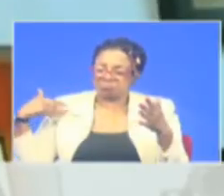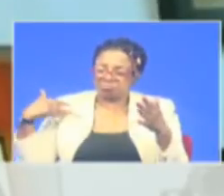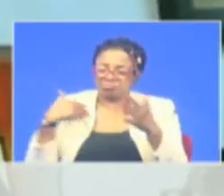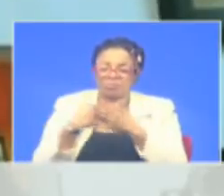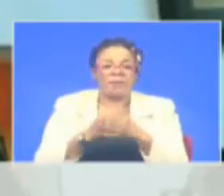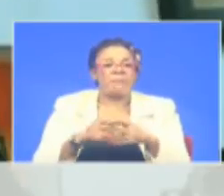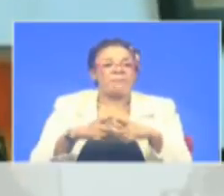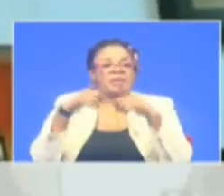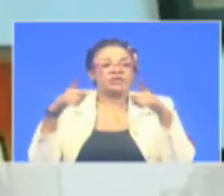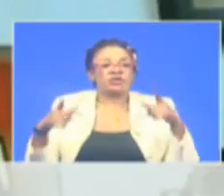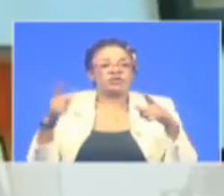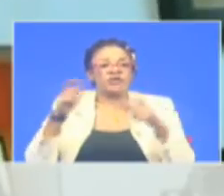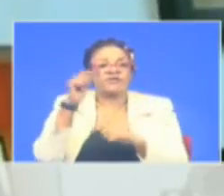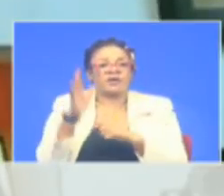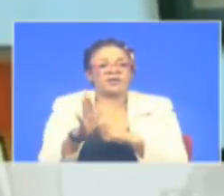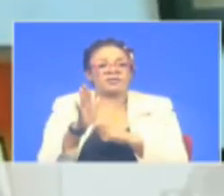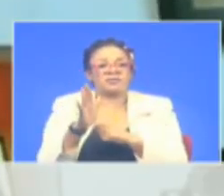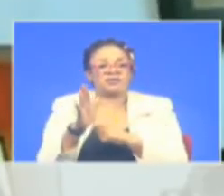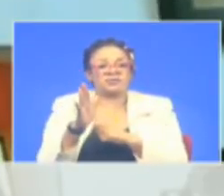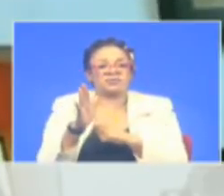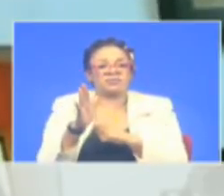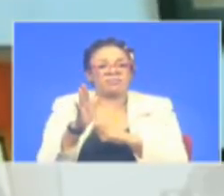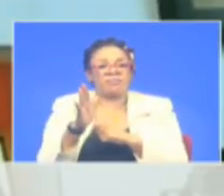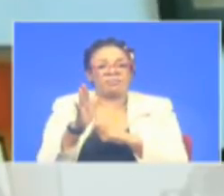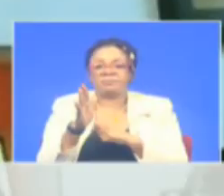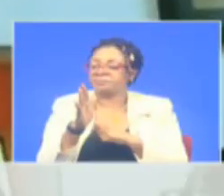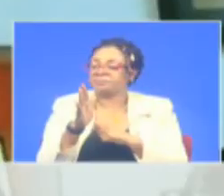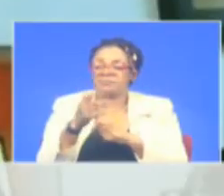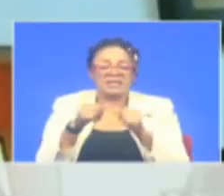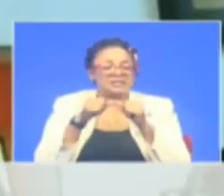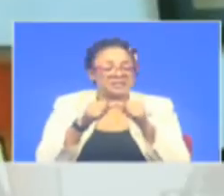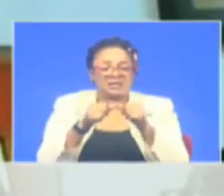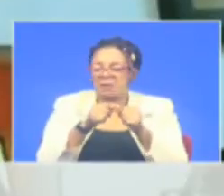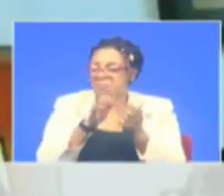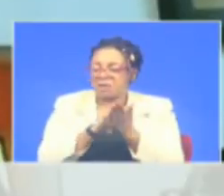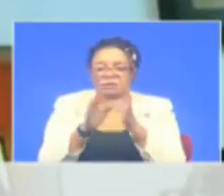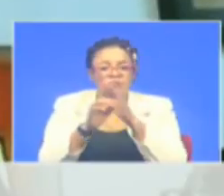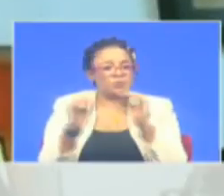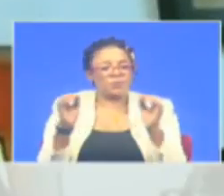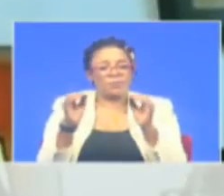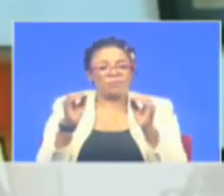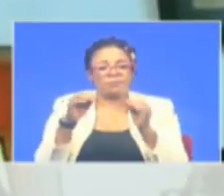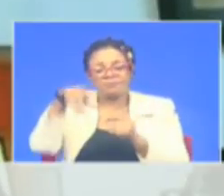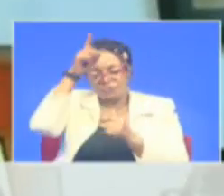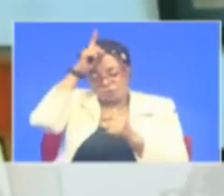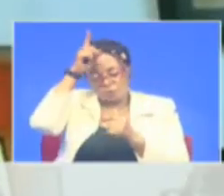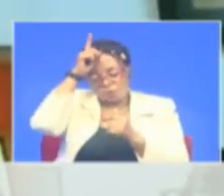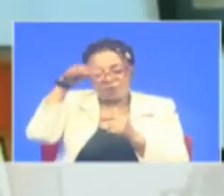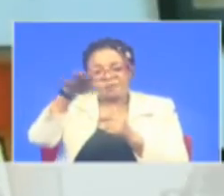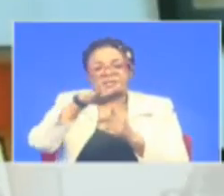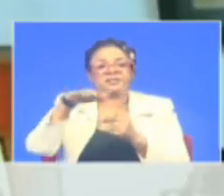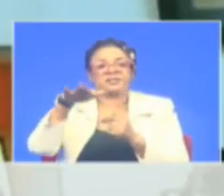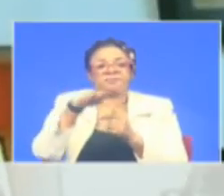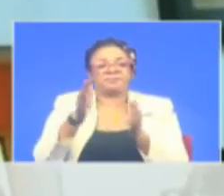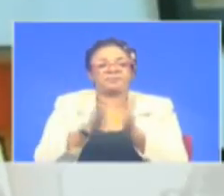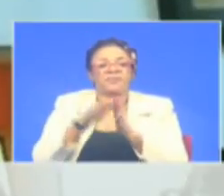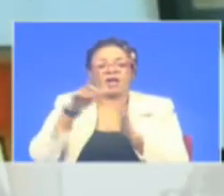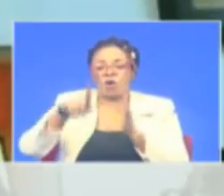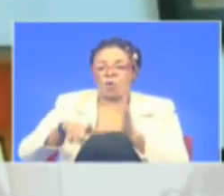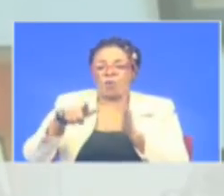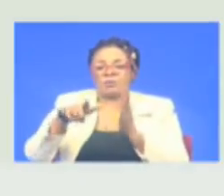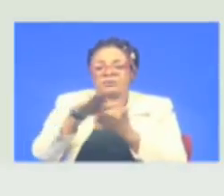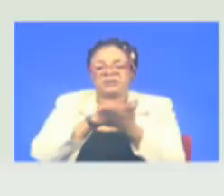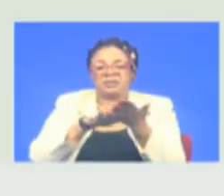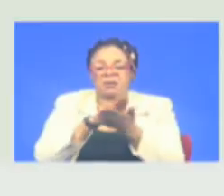of Kenyans are still unbanked, especially in the rural areas and in low-income